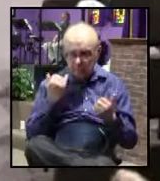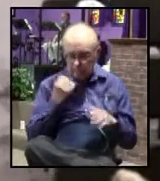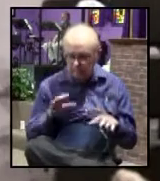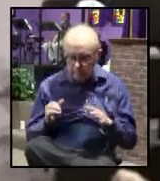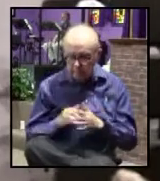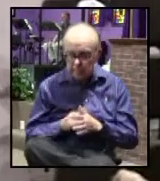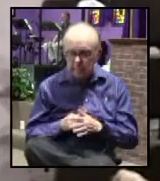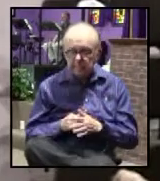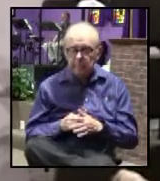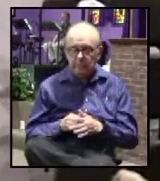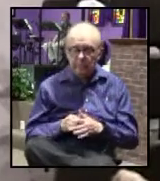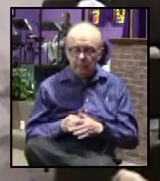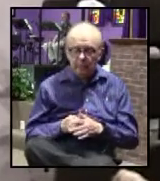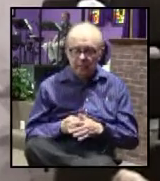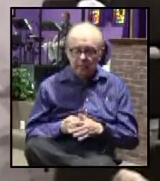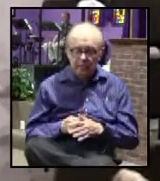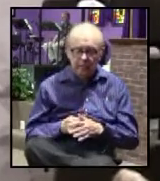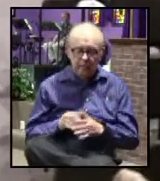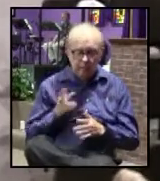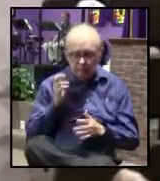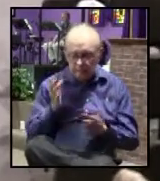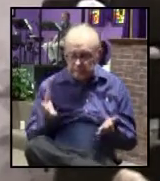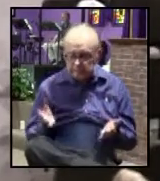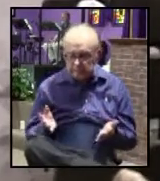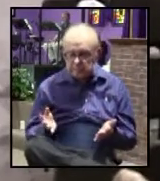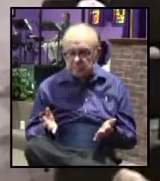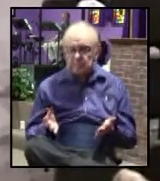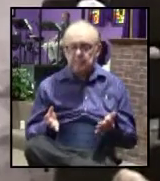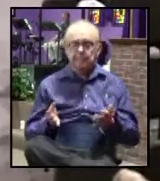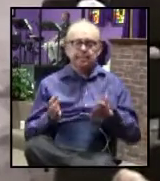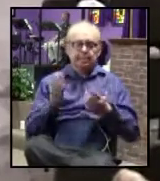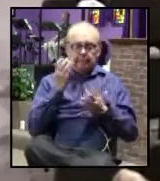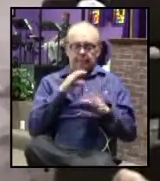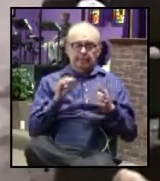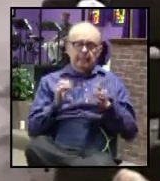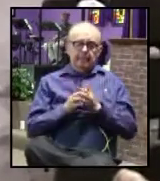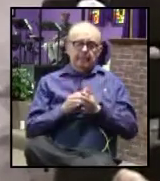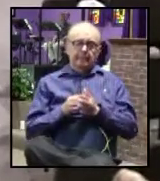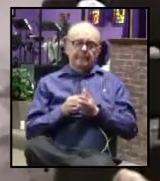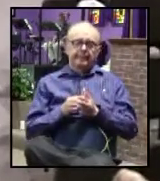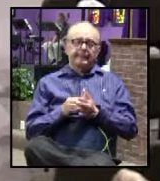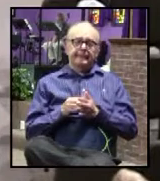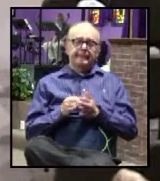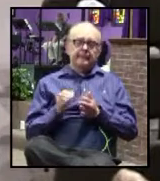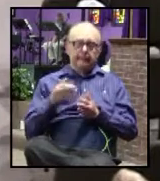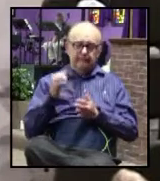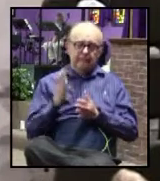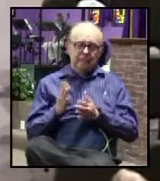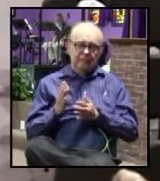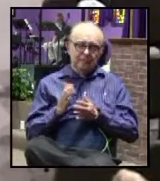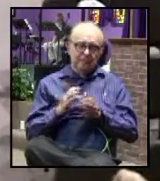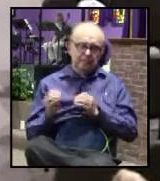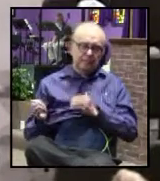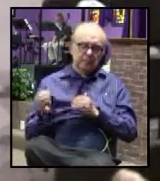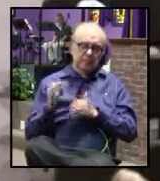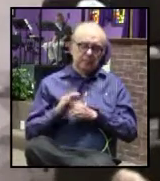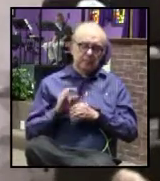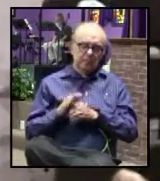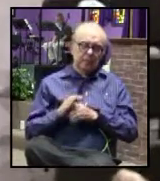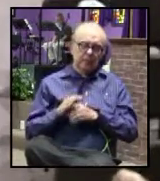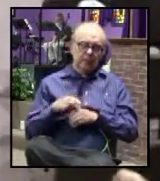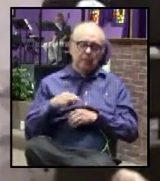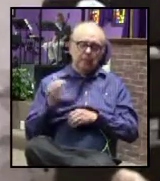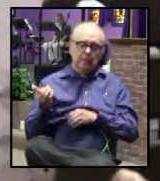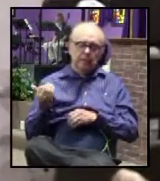we don't, hear this. If we don't do this, God will move this church and find